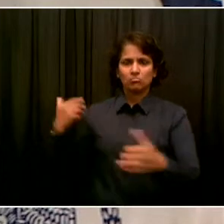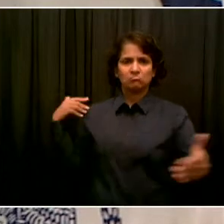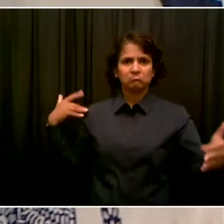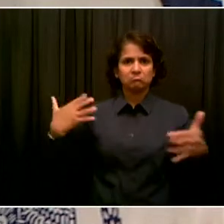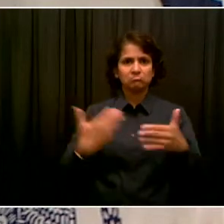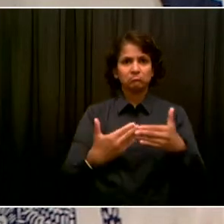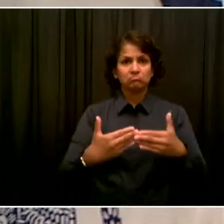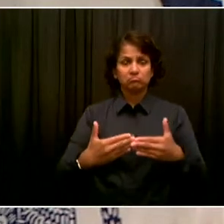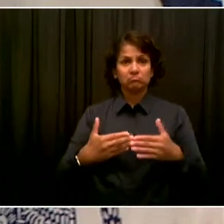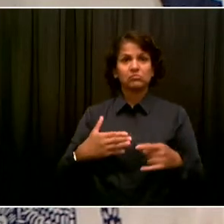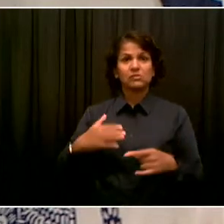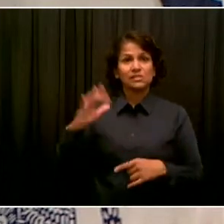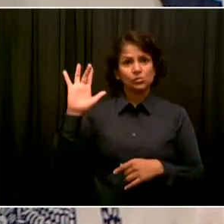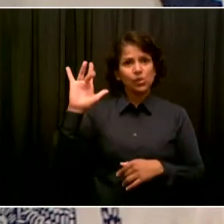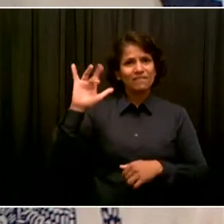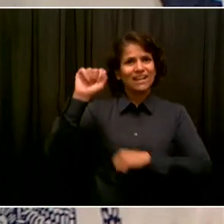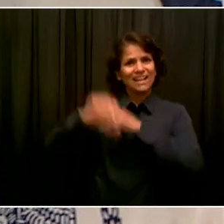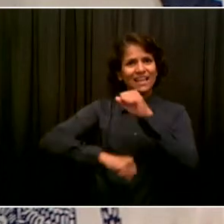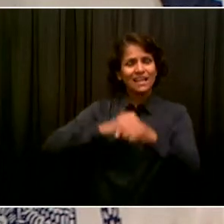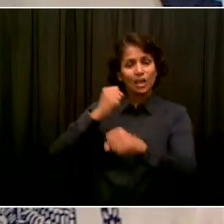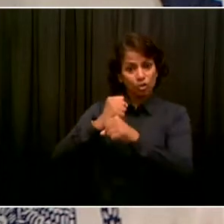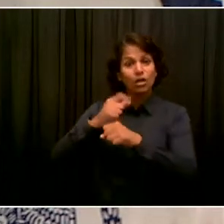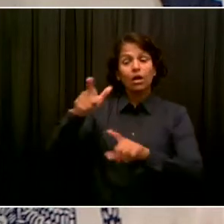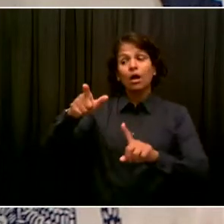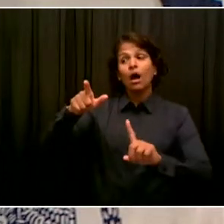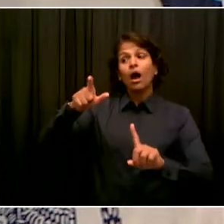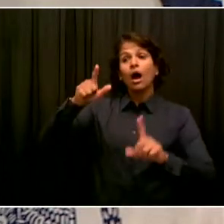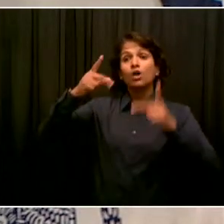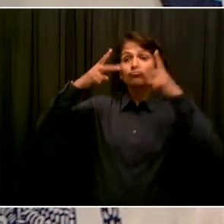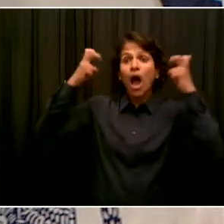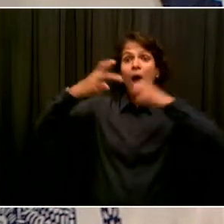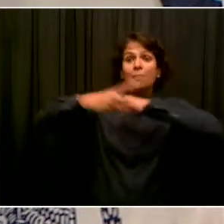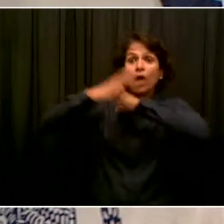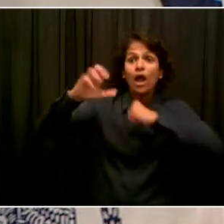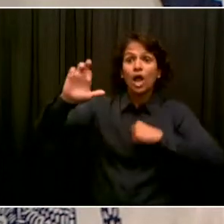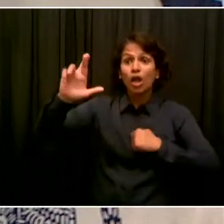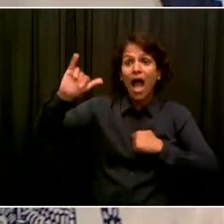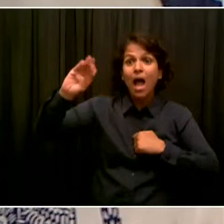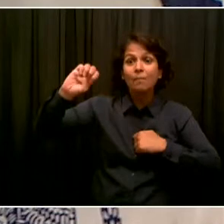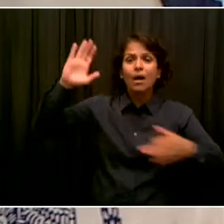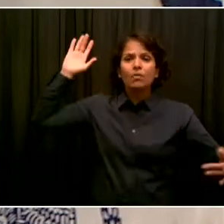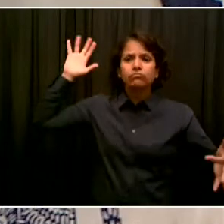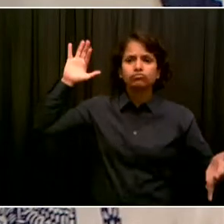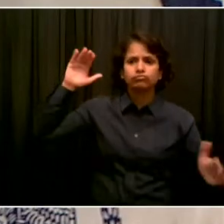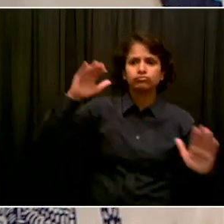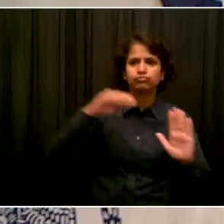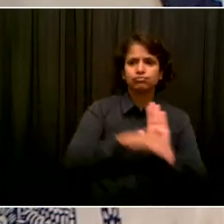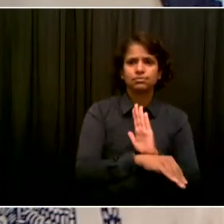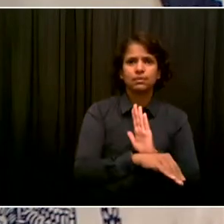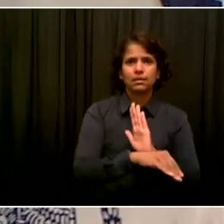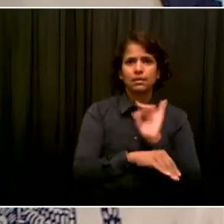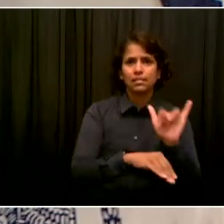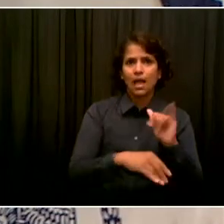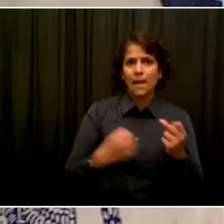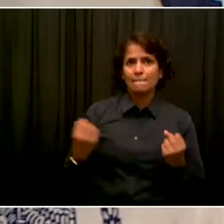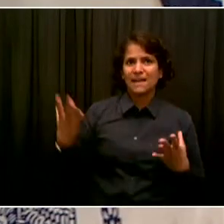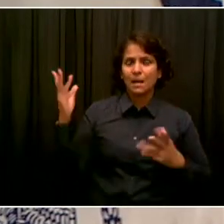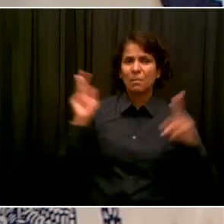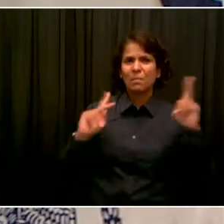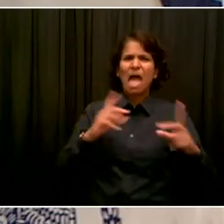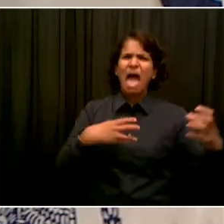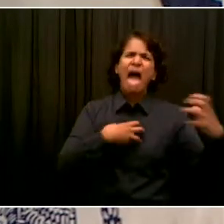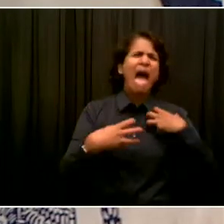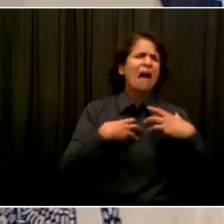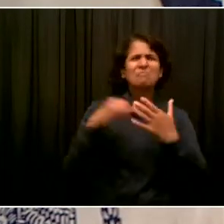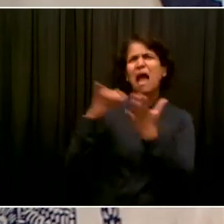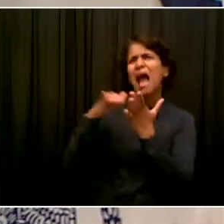began. All of these things they said couldn't be done. And I really want to remind people, as I'm preparing to leave